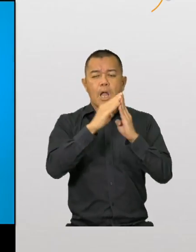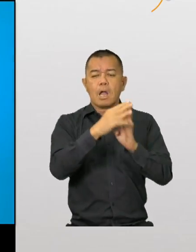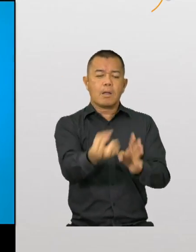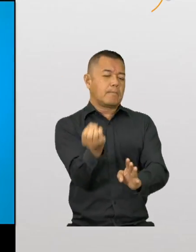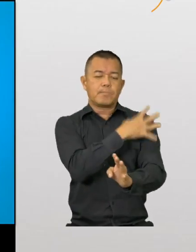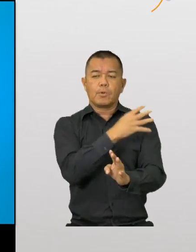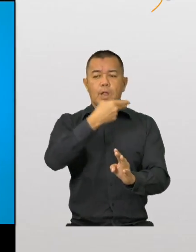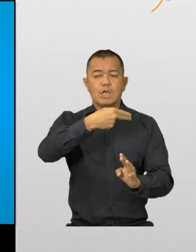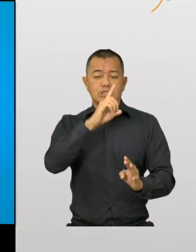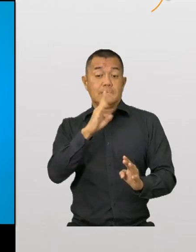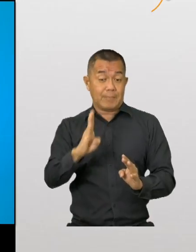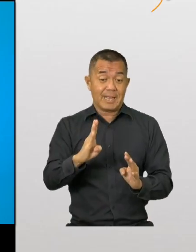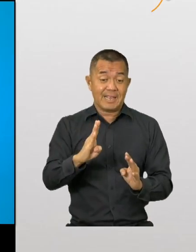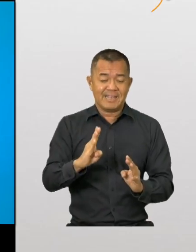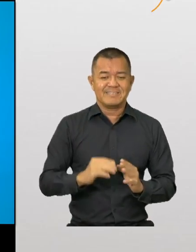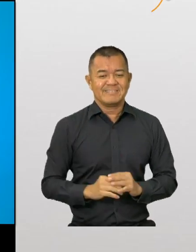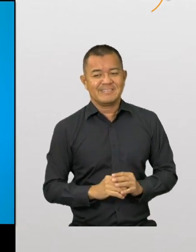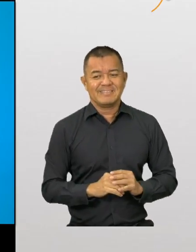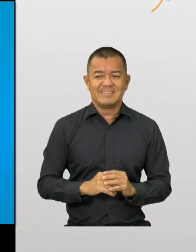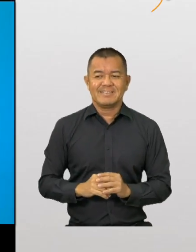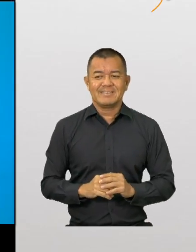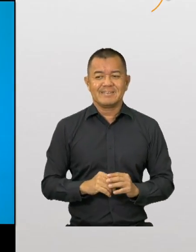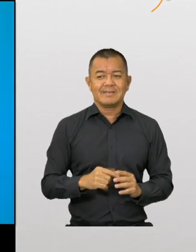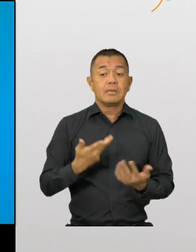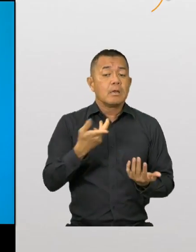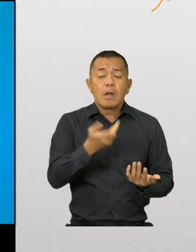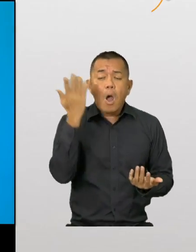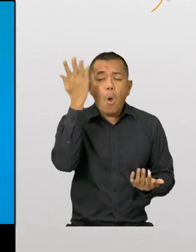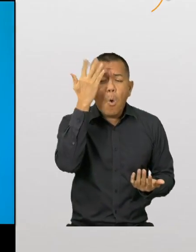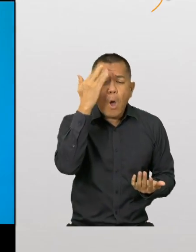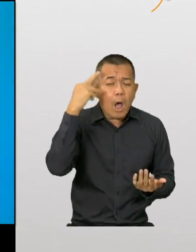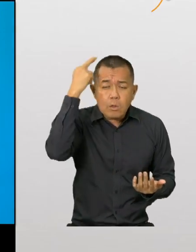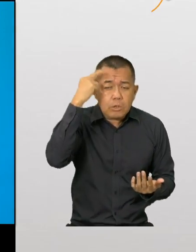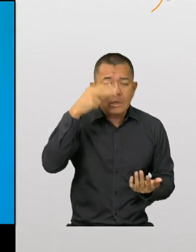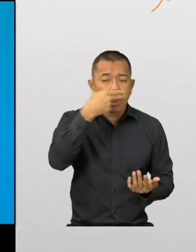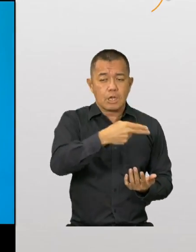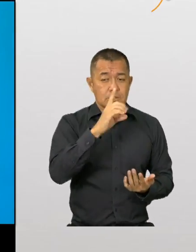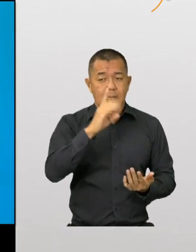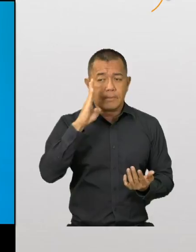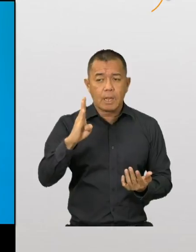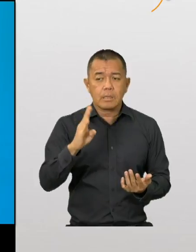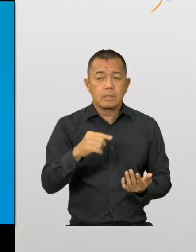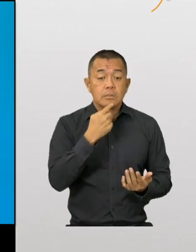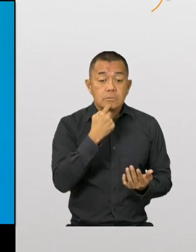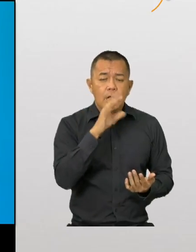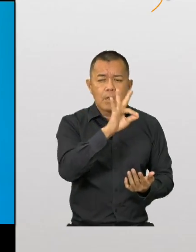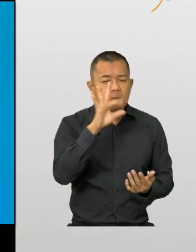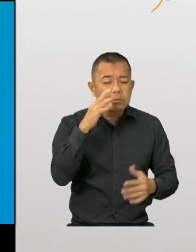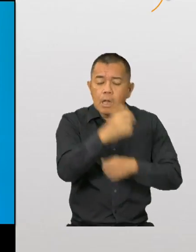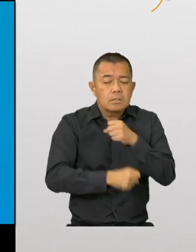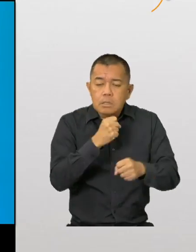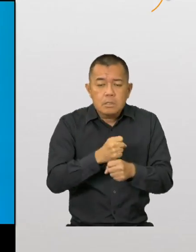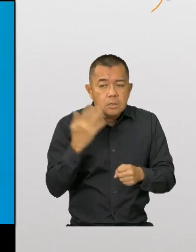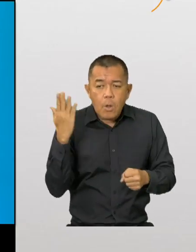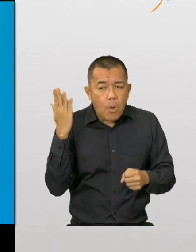There is one fundamental reason why HDB leases are for 99 years, and that is we